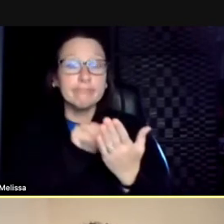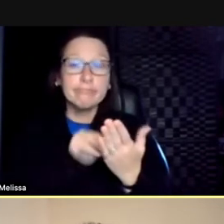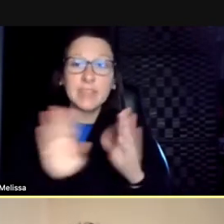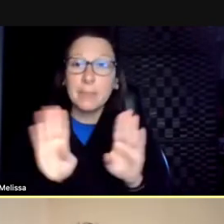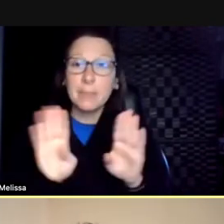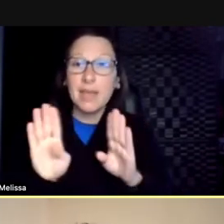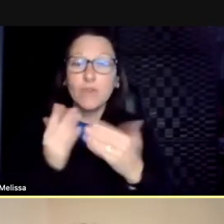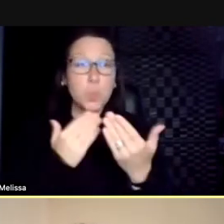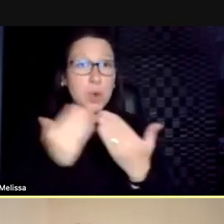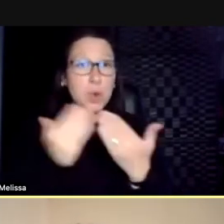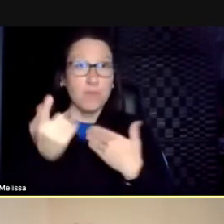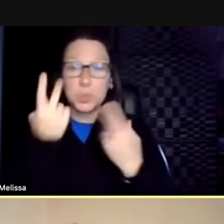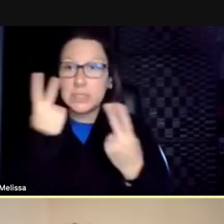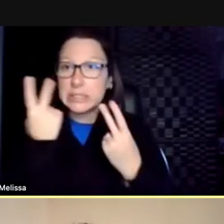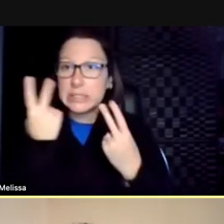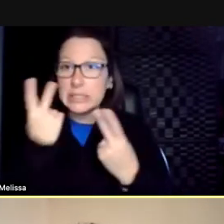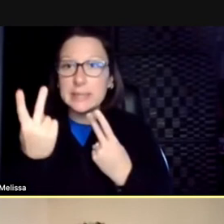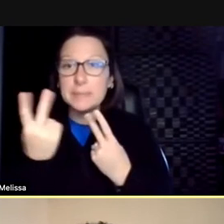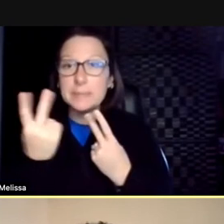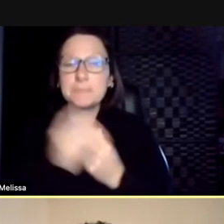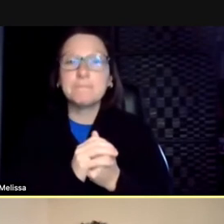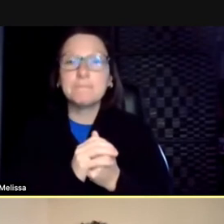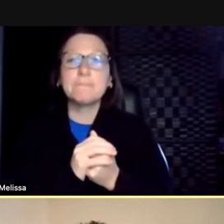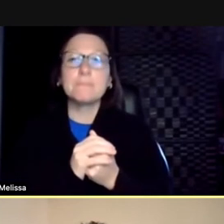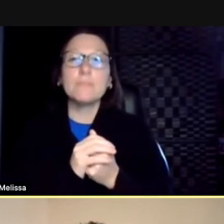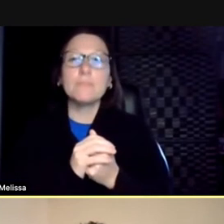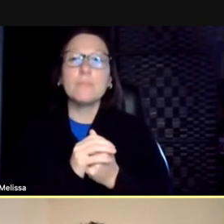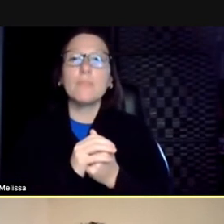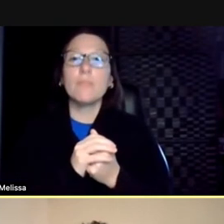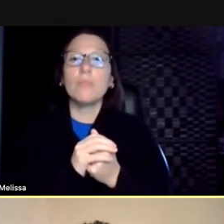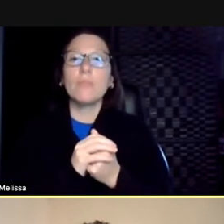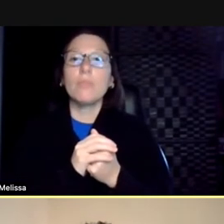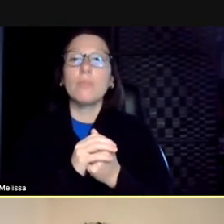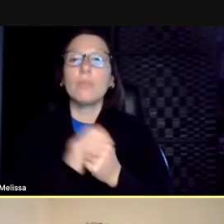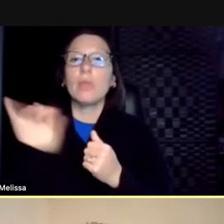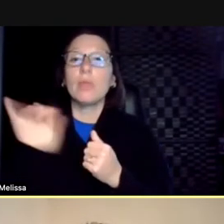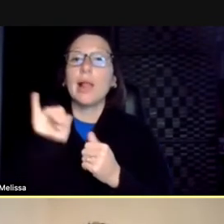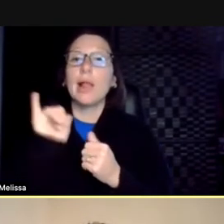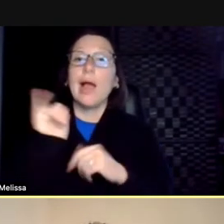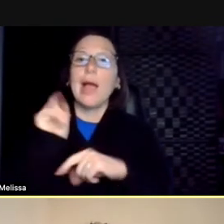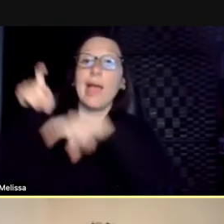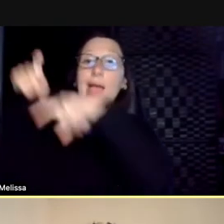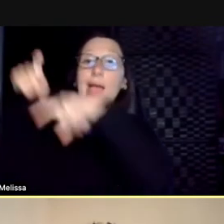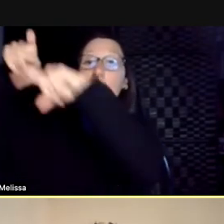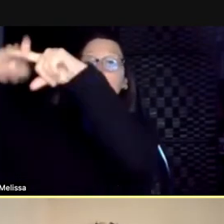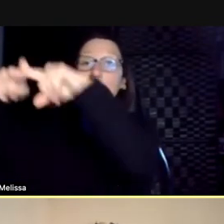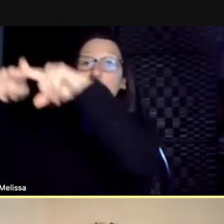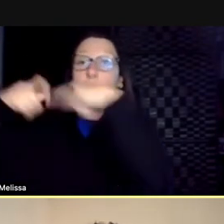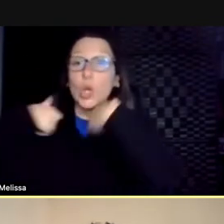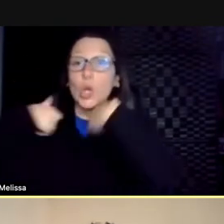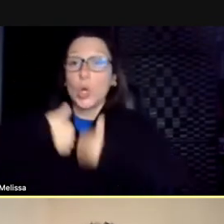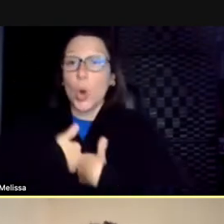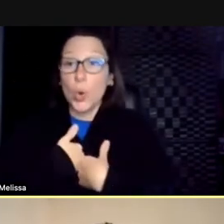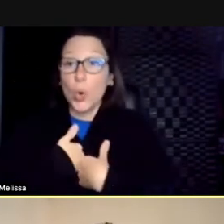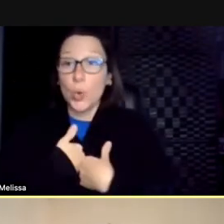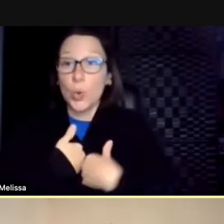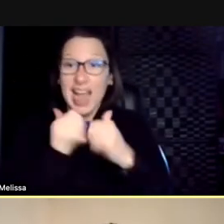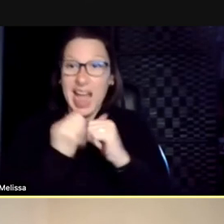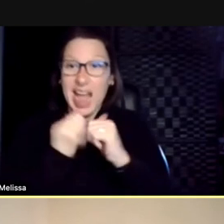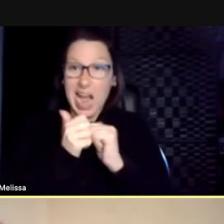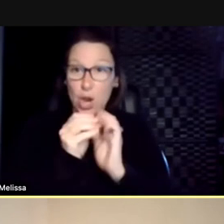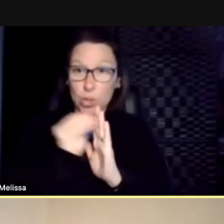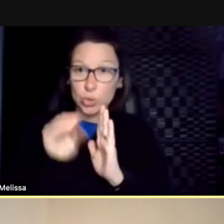see, like hanging up the coat on the coat hanger. How did the student do that? They